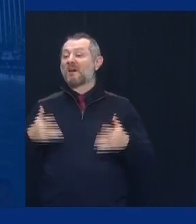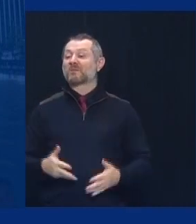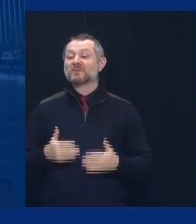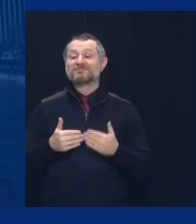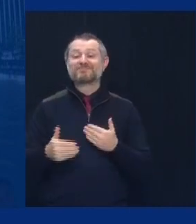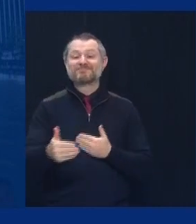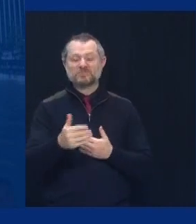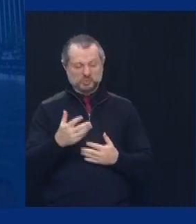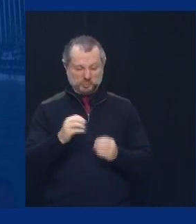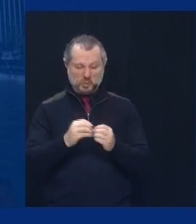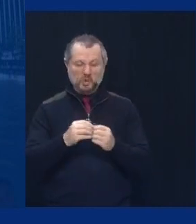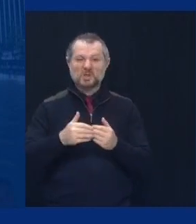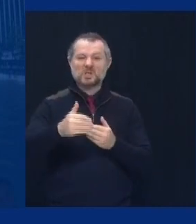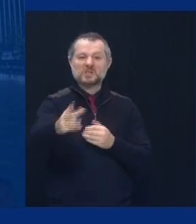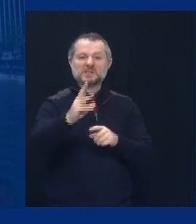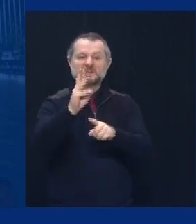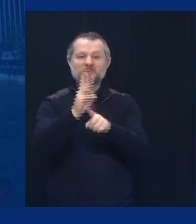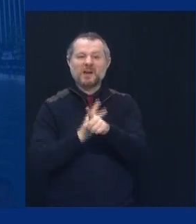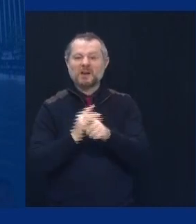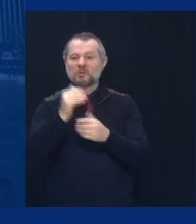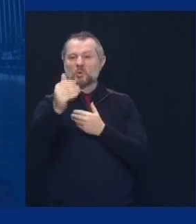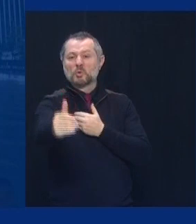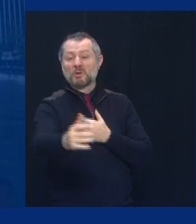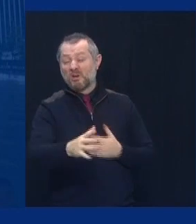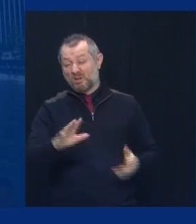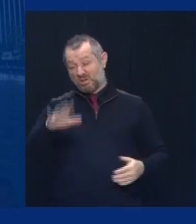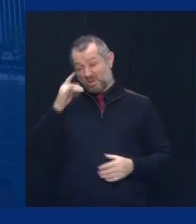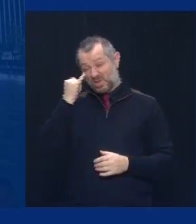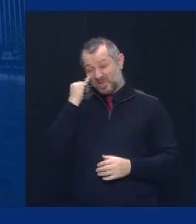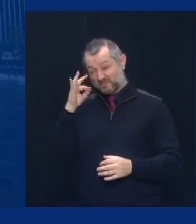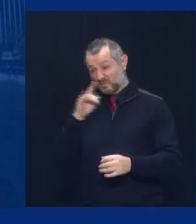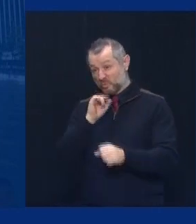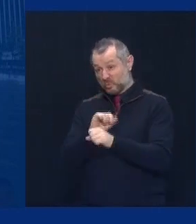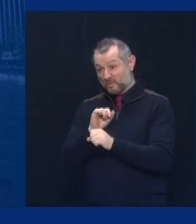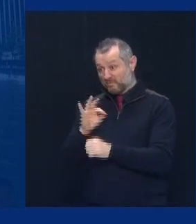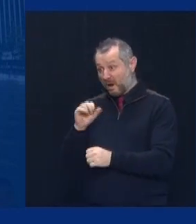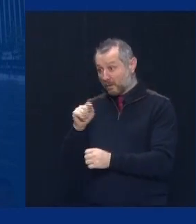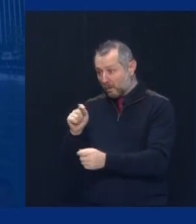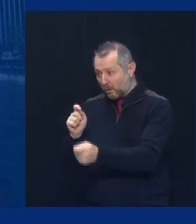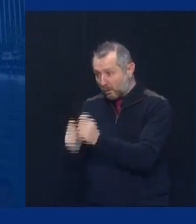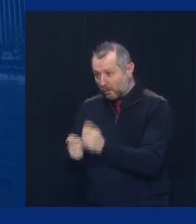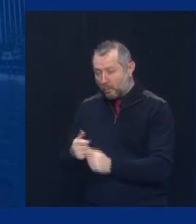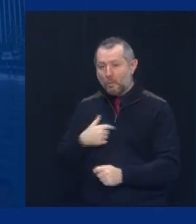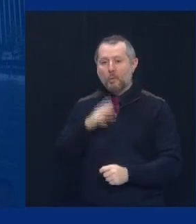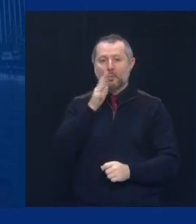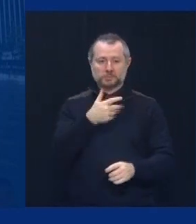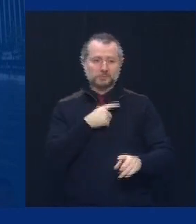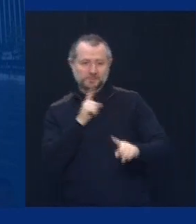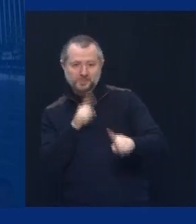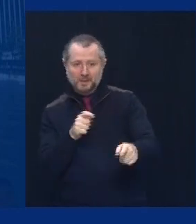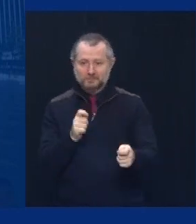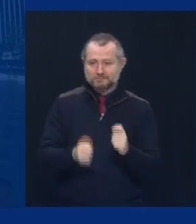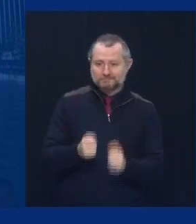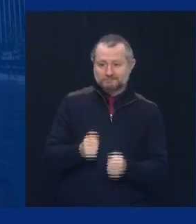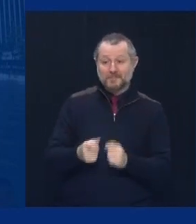If the facts change, we will adjust to the facts. We're going to look at the data over this